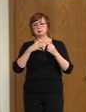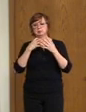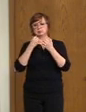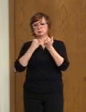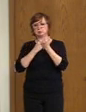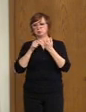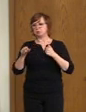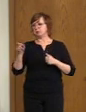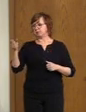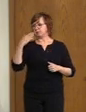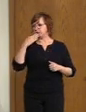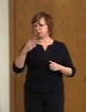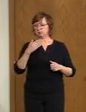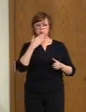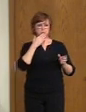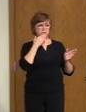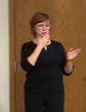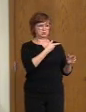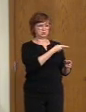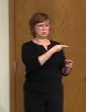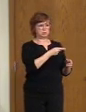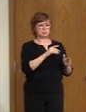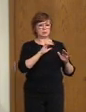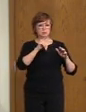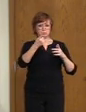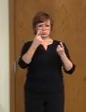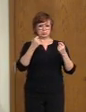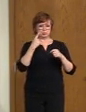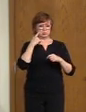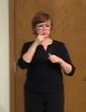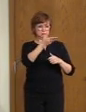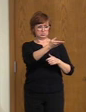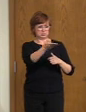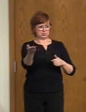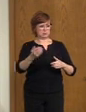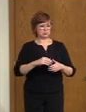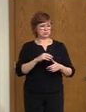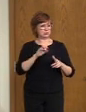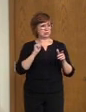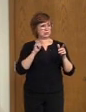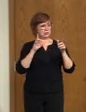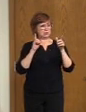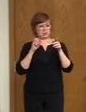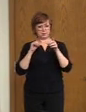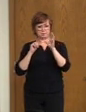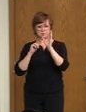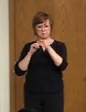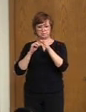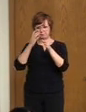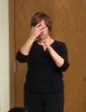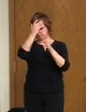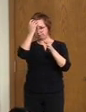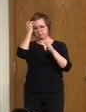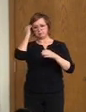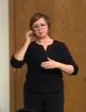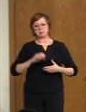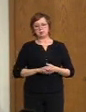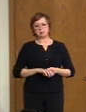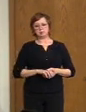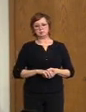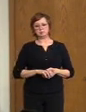Mr. Livingstone. Thank you, Dr. Shahab. We'll go to our room for the first question. Adam, do you have a question? Dr.